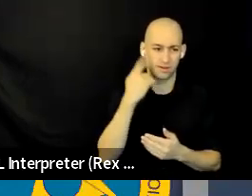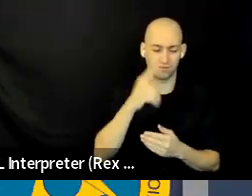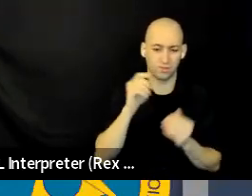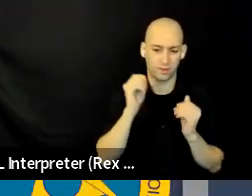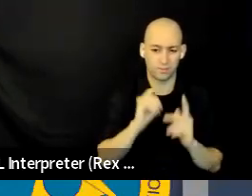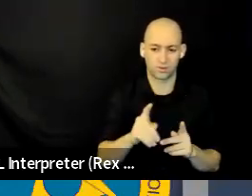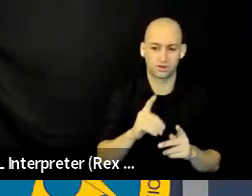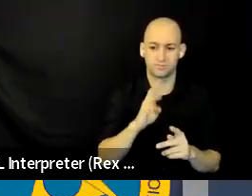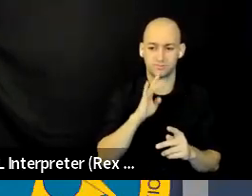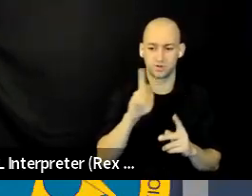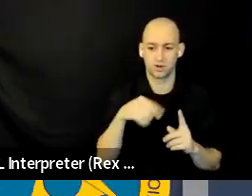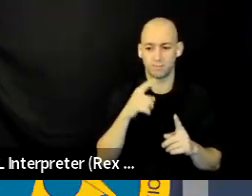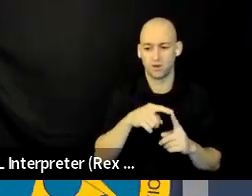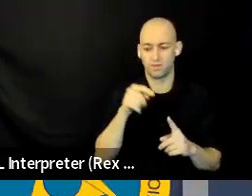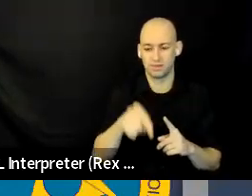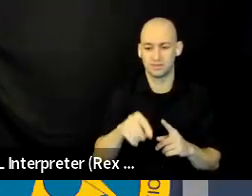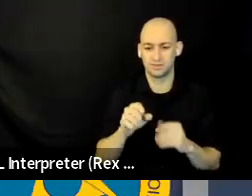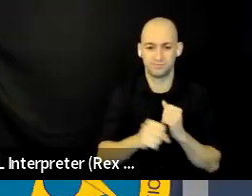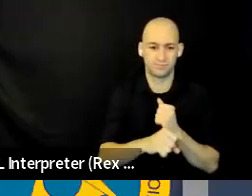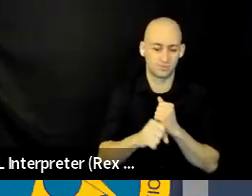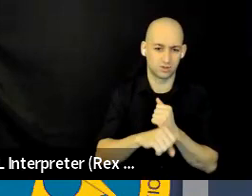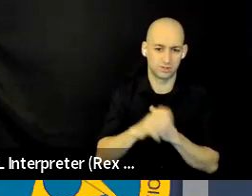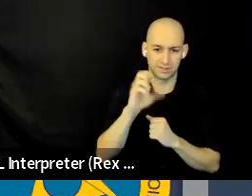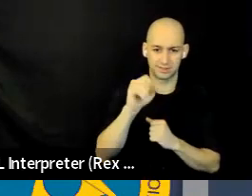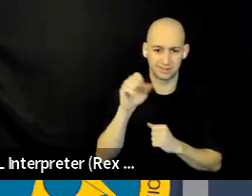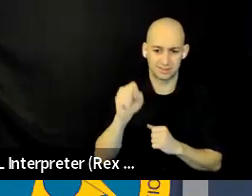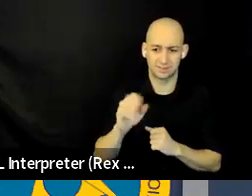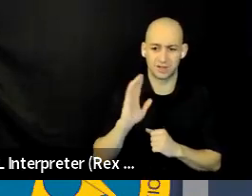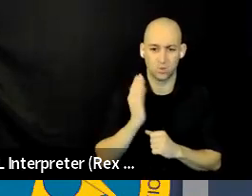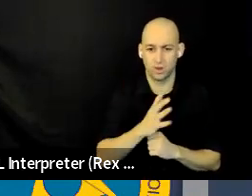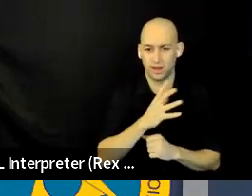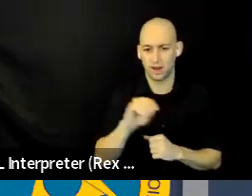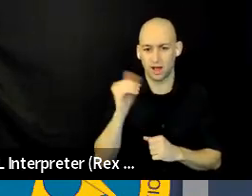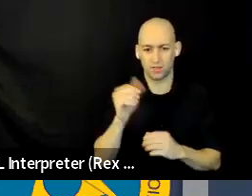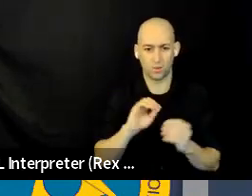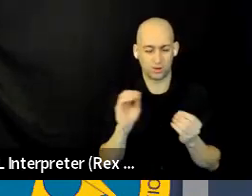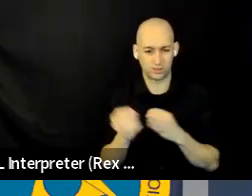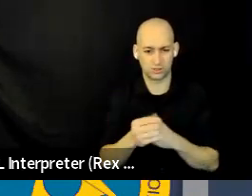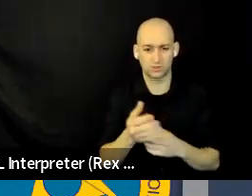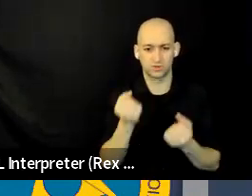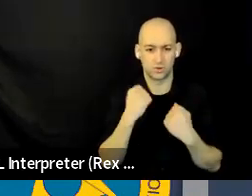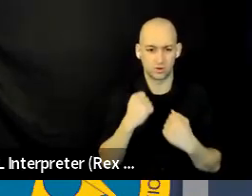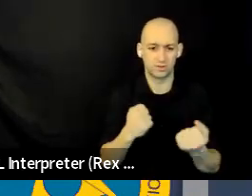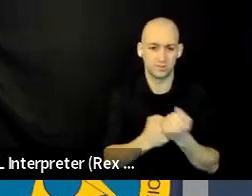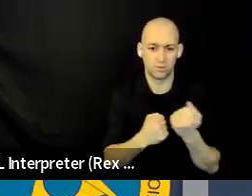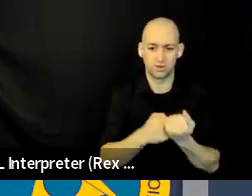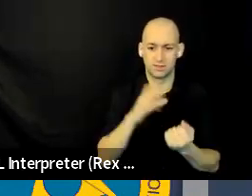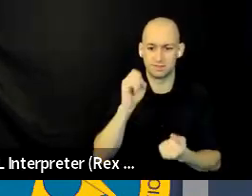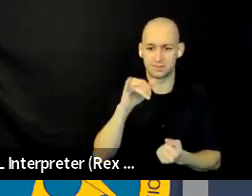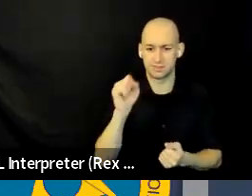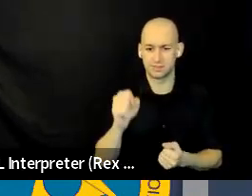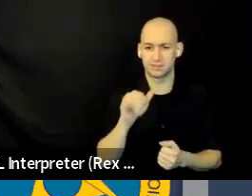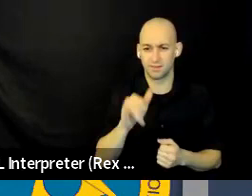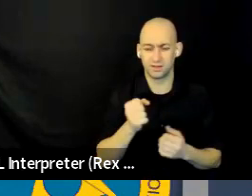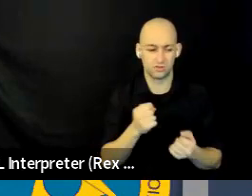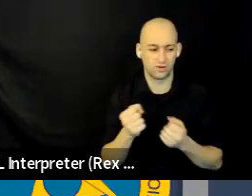System Investment Strategy, known as CSIS. We and several other organizations strongly support CSIS, as this data-driven approach will help